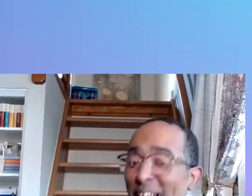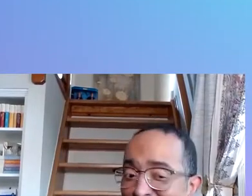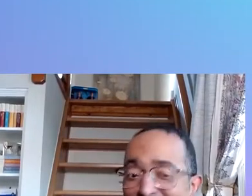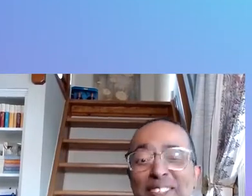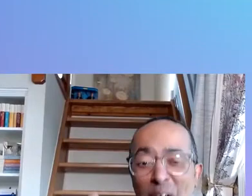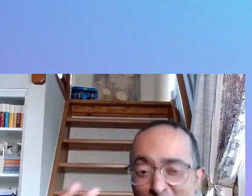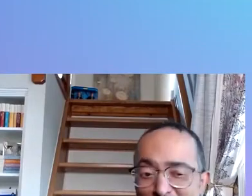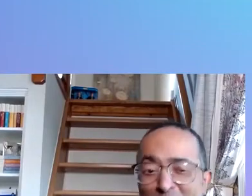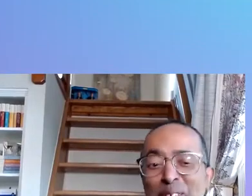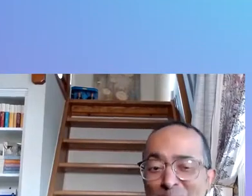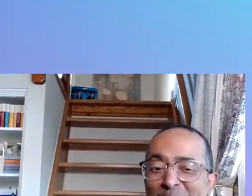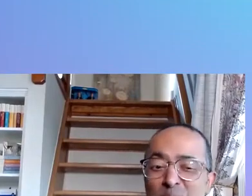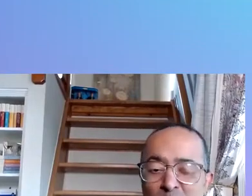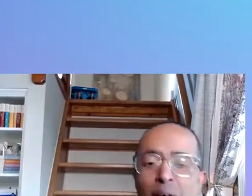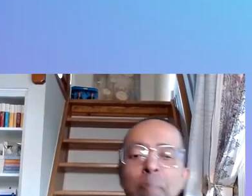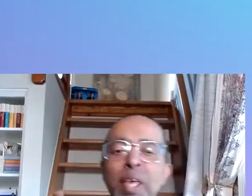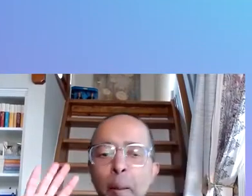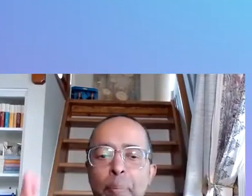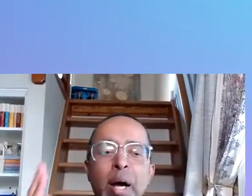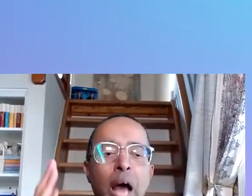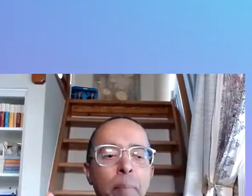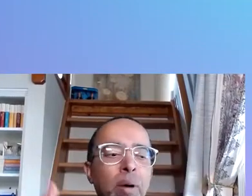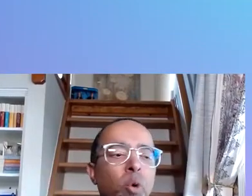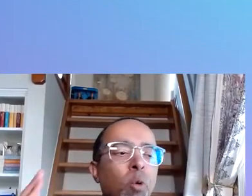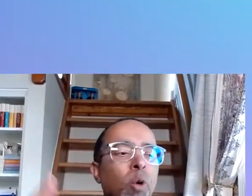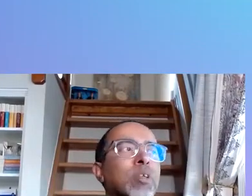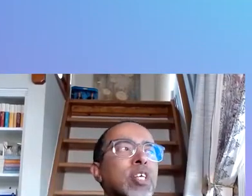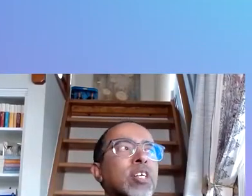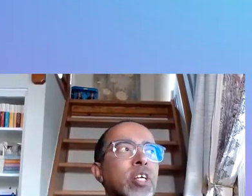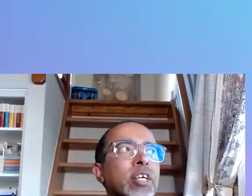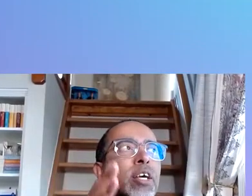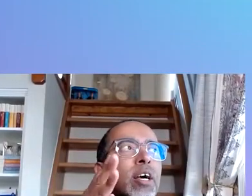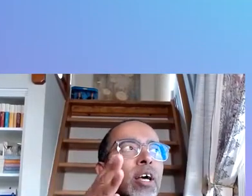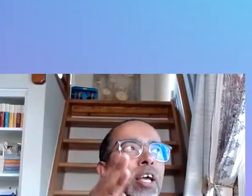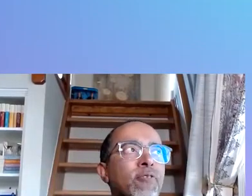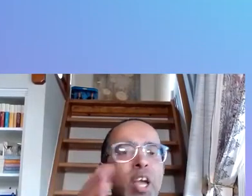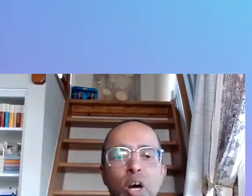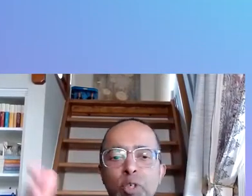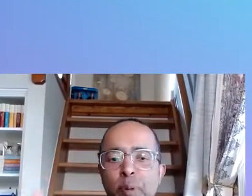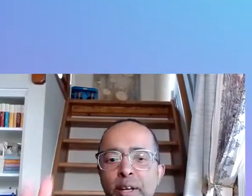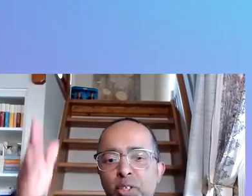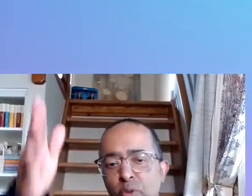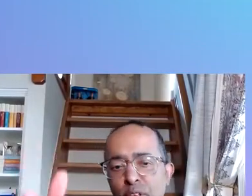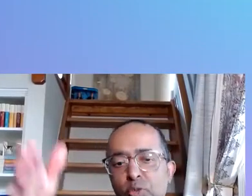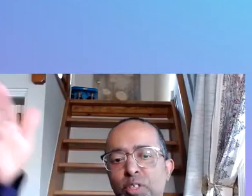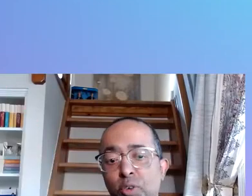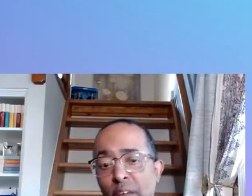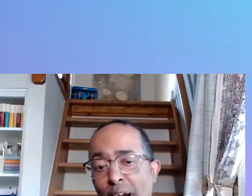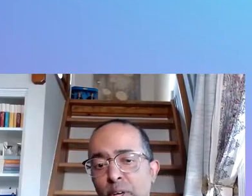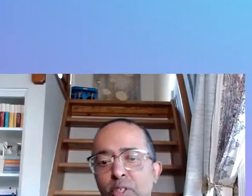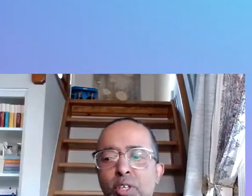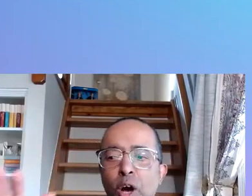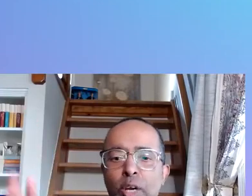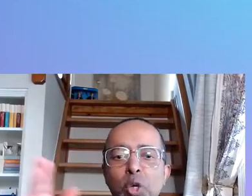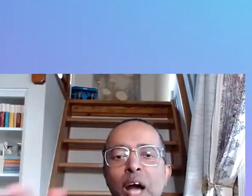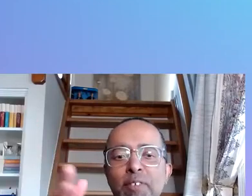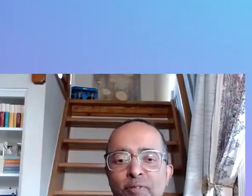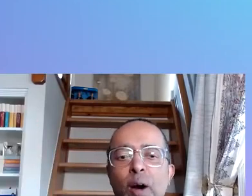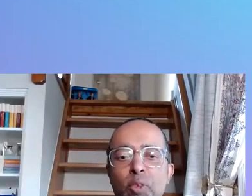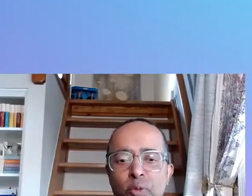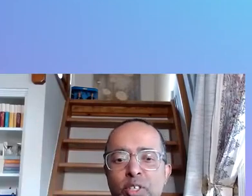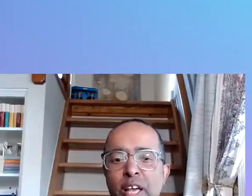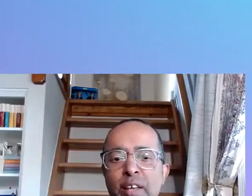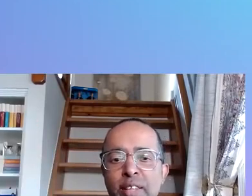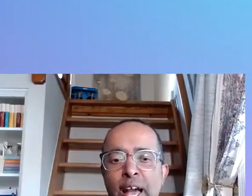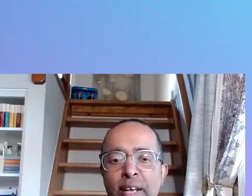there's petty things that often come into play as well. But what I would say is like, if they aren't responding to this risk or that risk, okay, you haven't